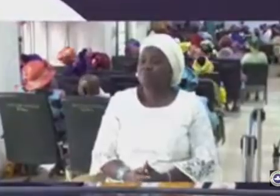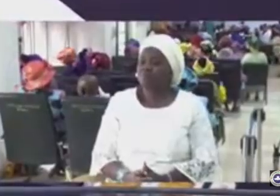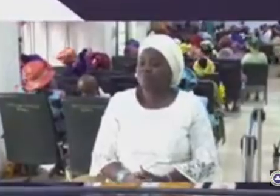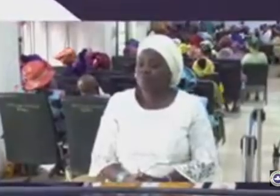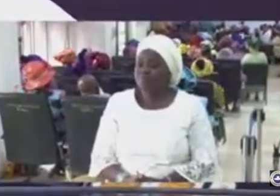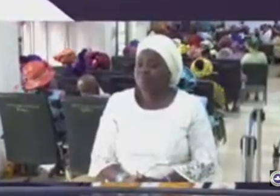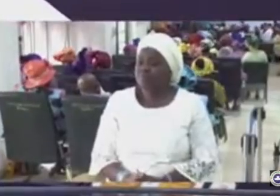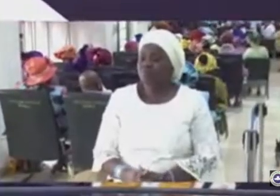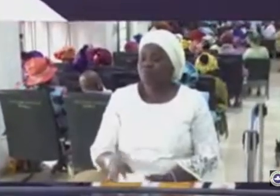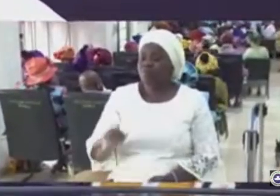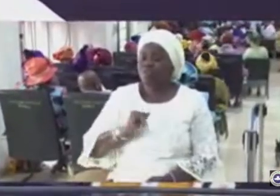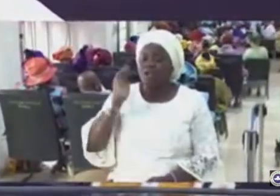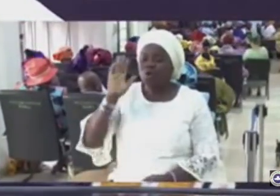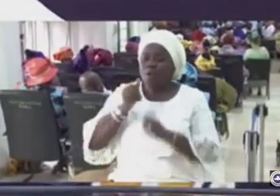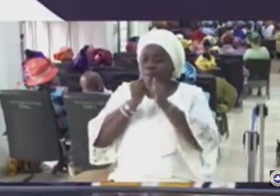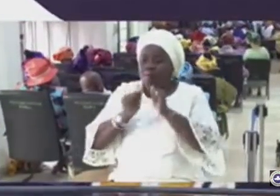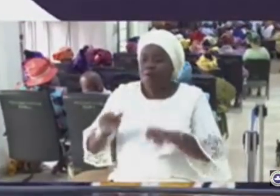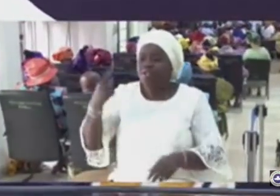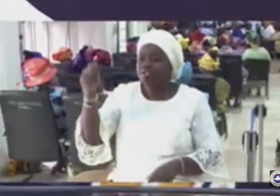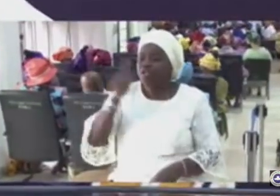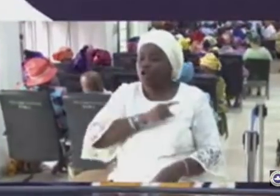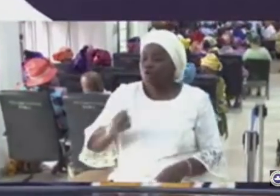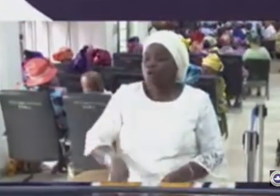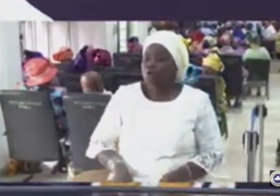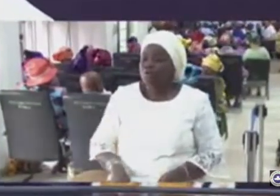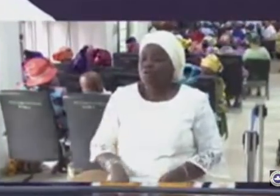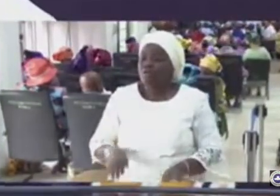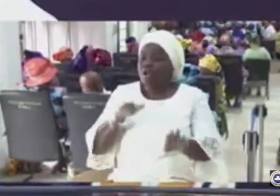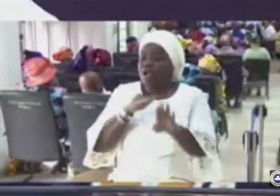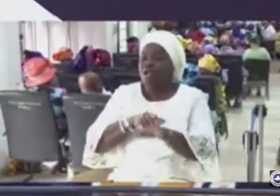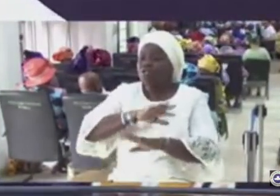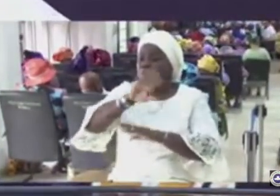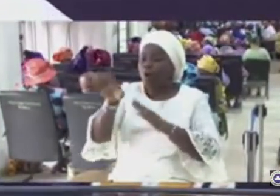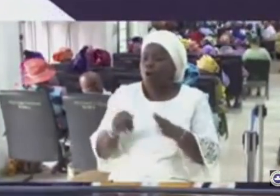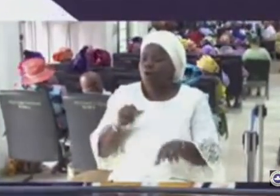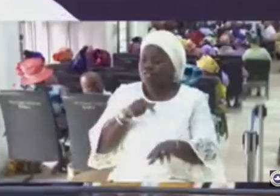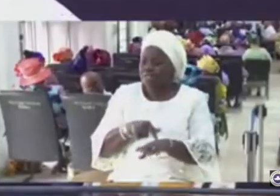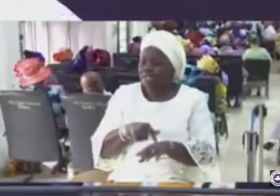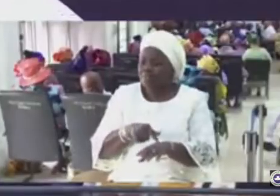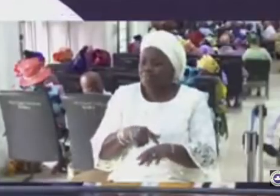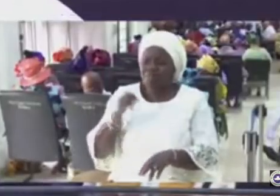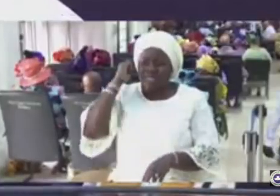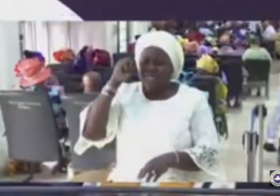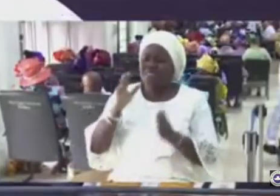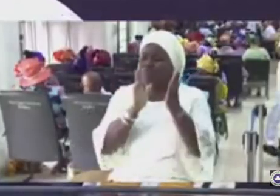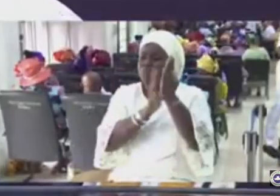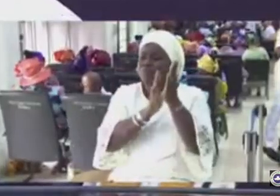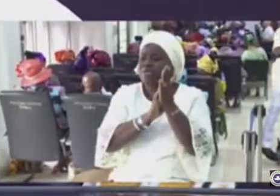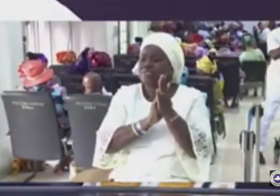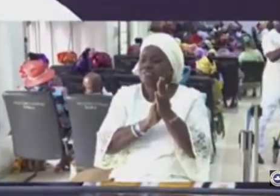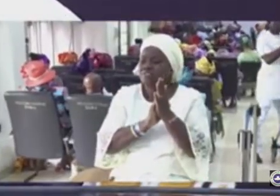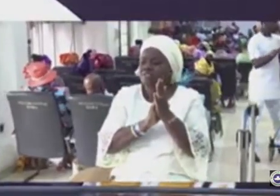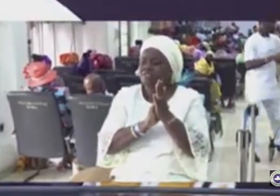His praise shall continually be in my mouth.